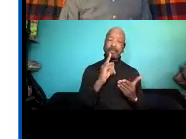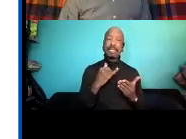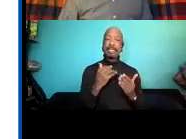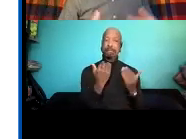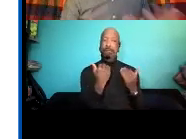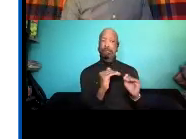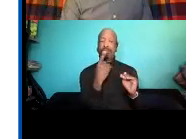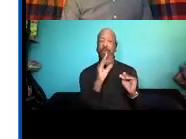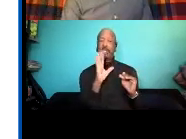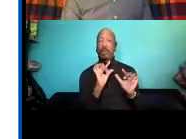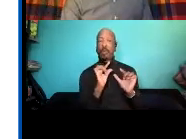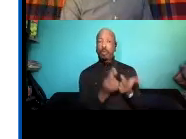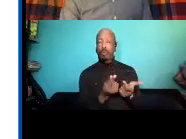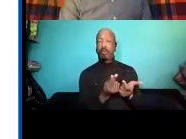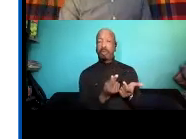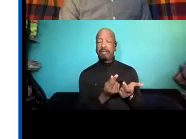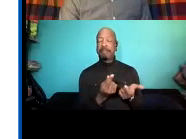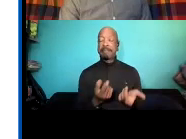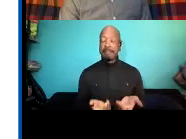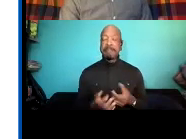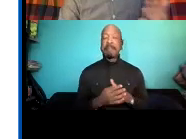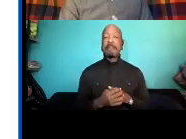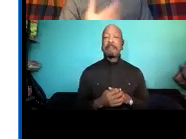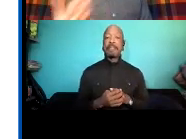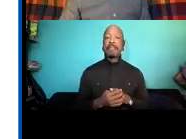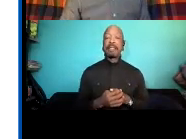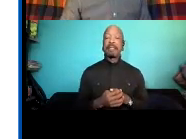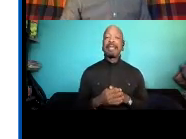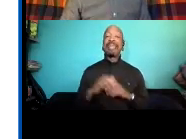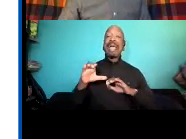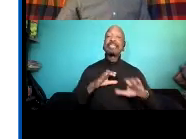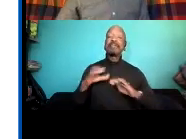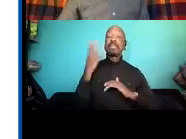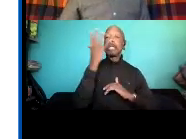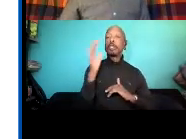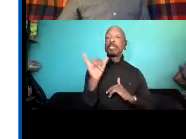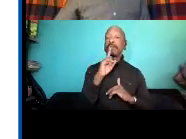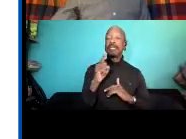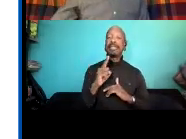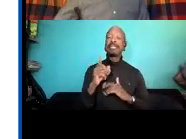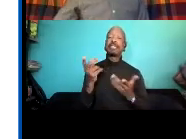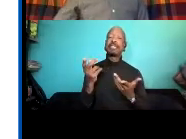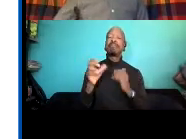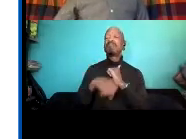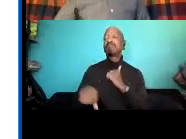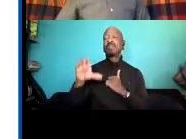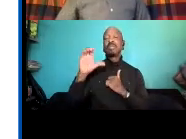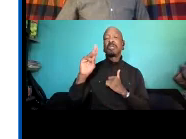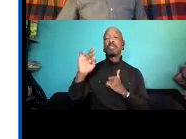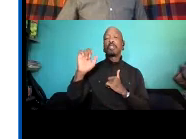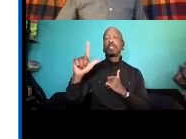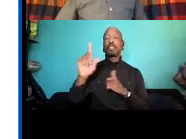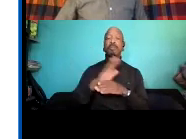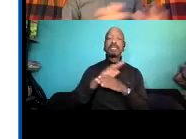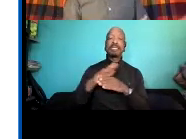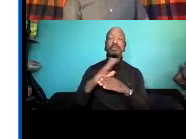your group. So an activity that looks like it's a commercial business or that primarily benefits a limited group of